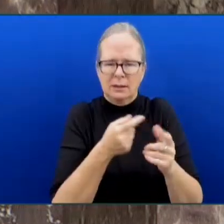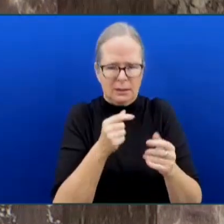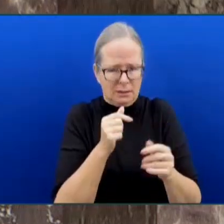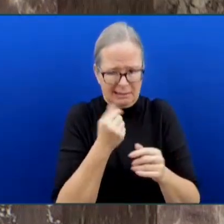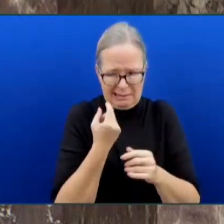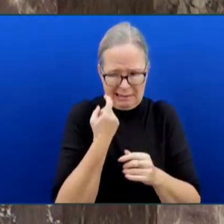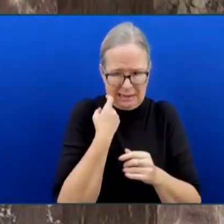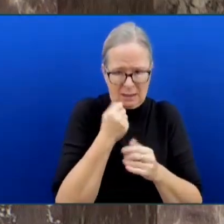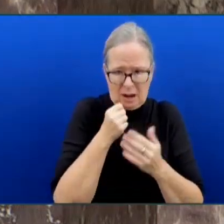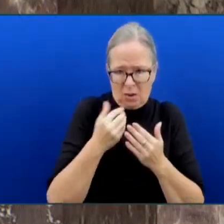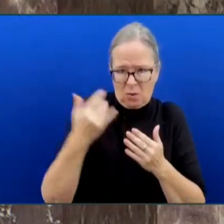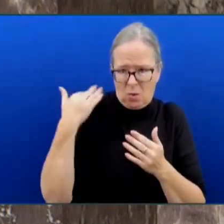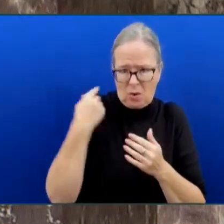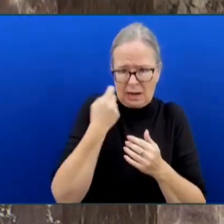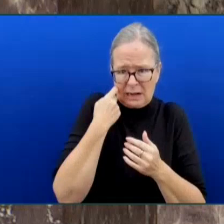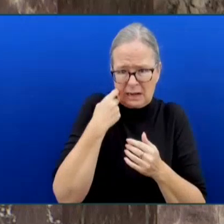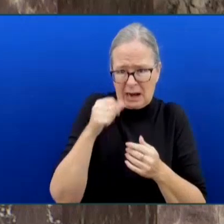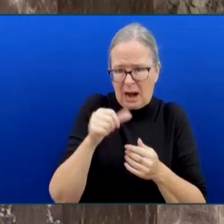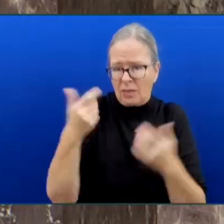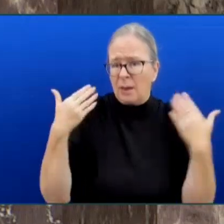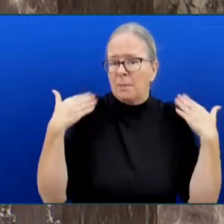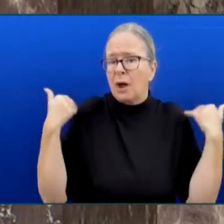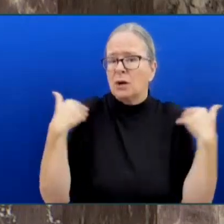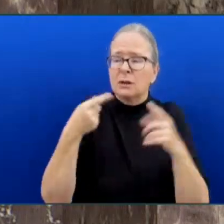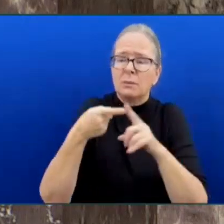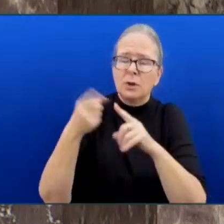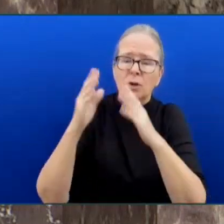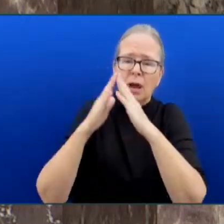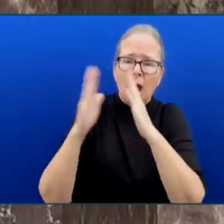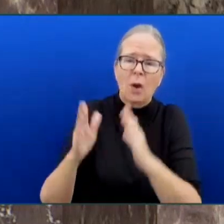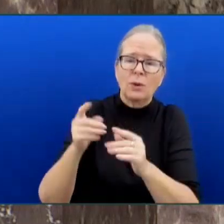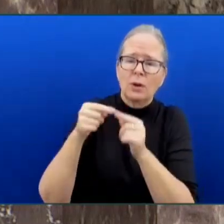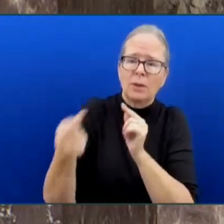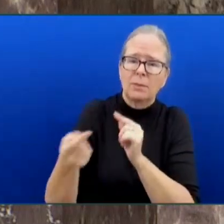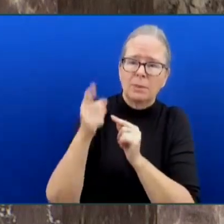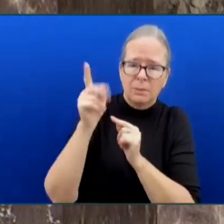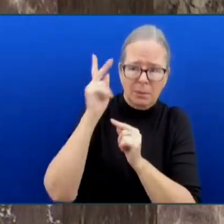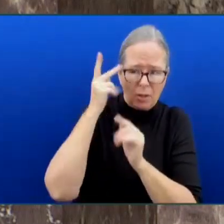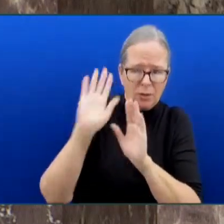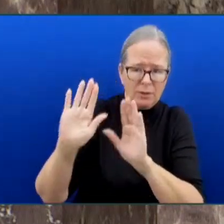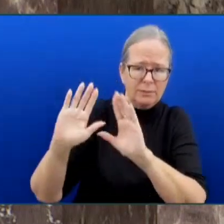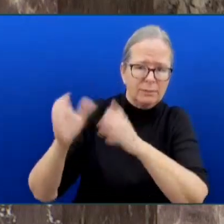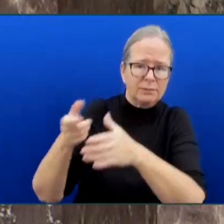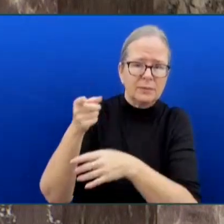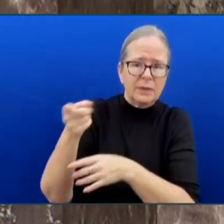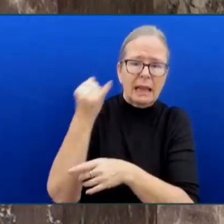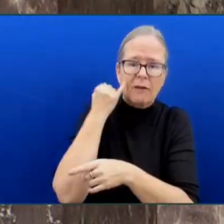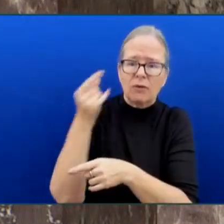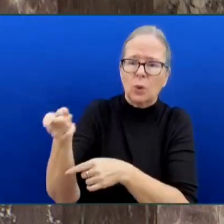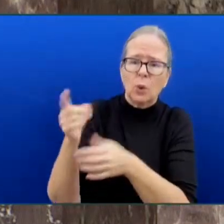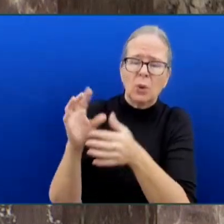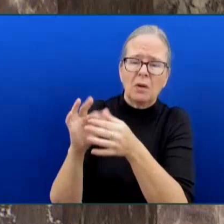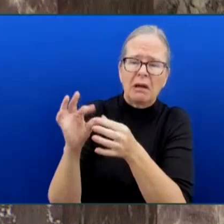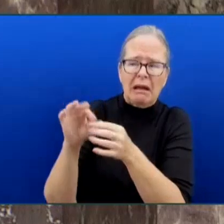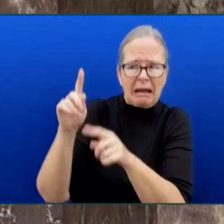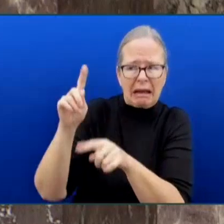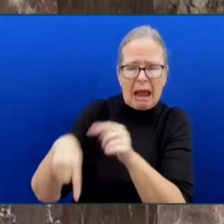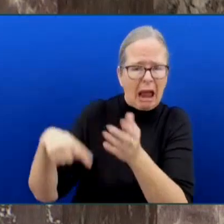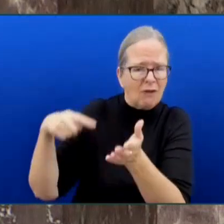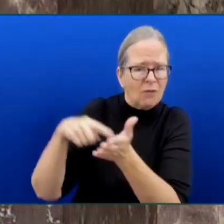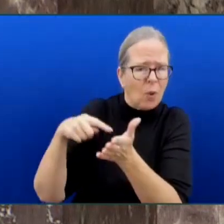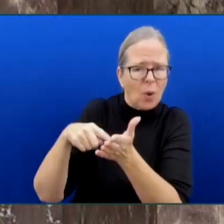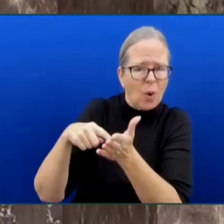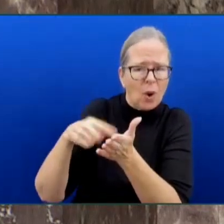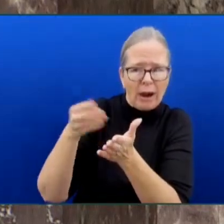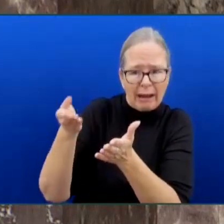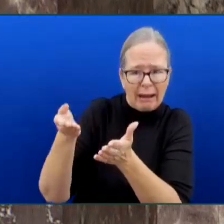opposite side, this other party that is raising questions now, who said, if you can't afford it, just leave. Just go somewhere else, Honourable Speaker. That's why